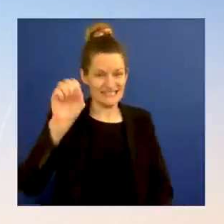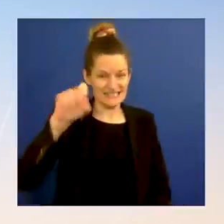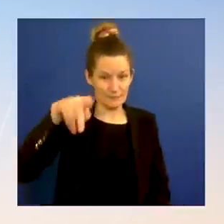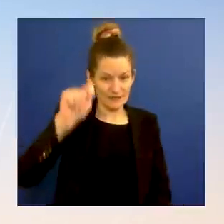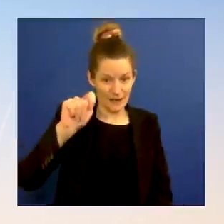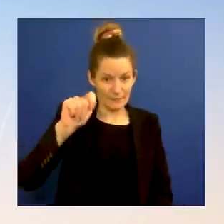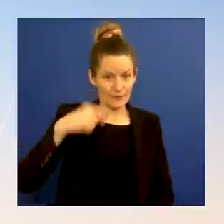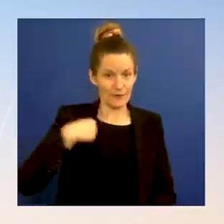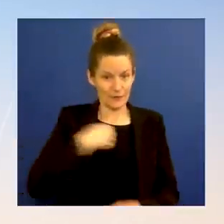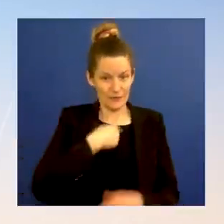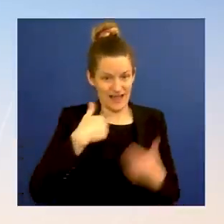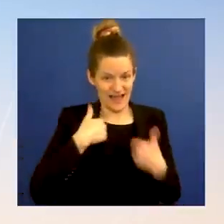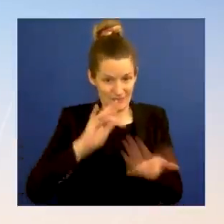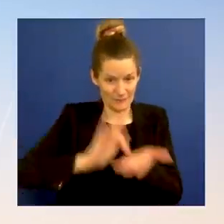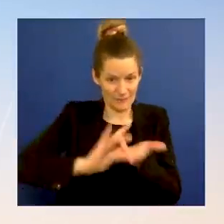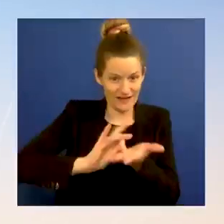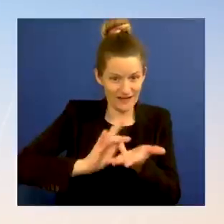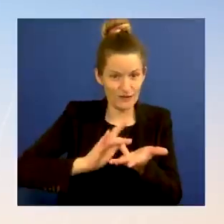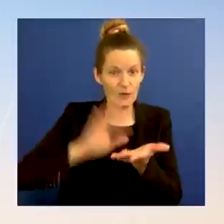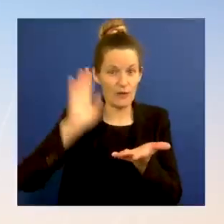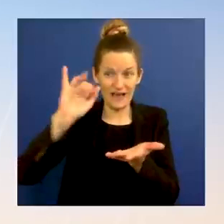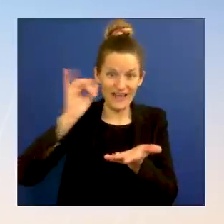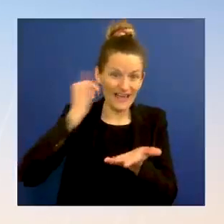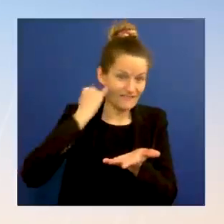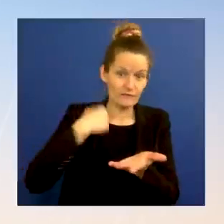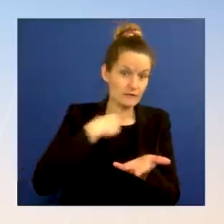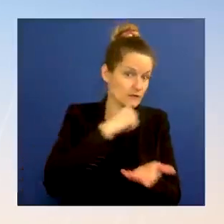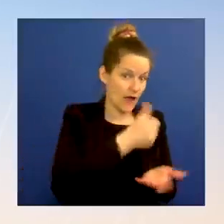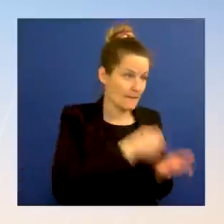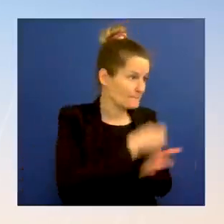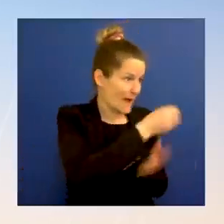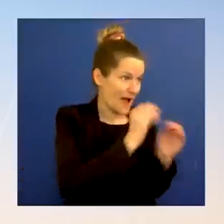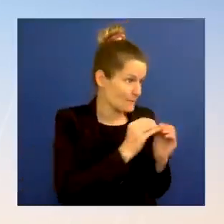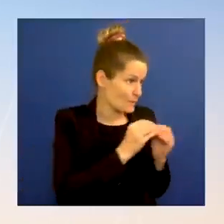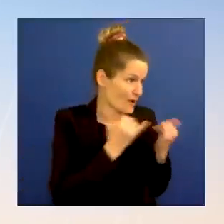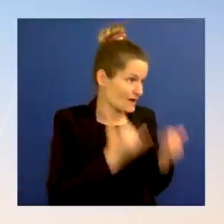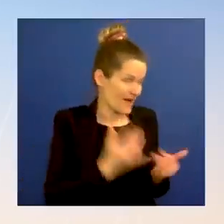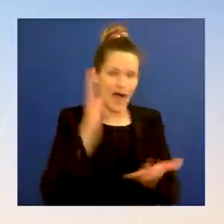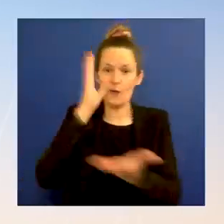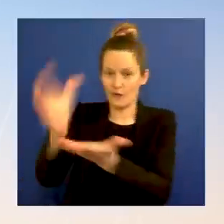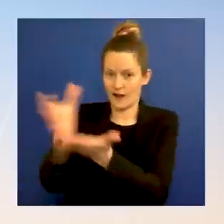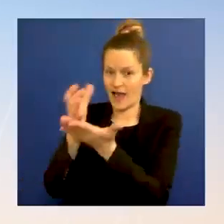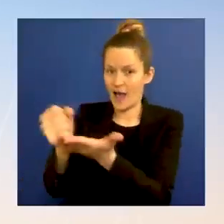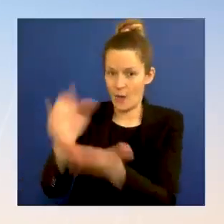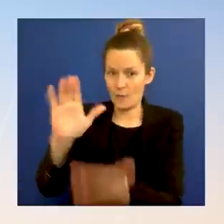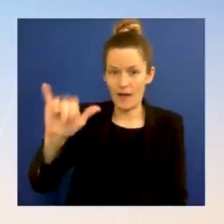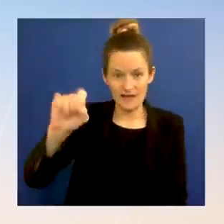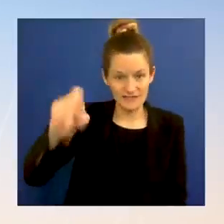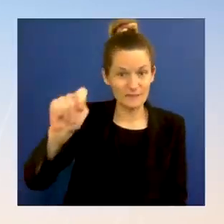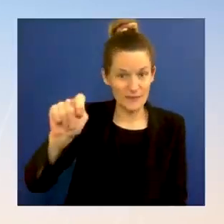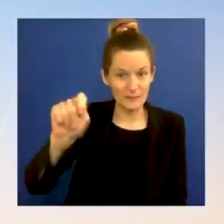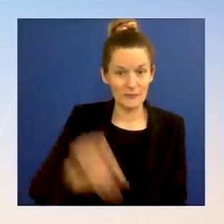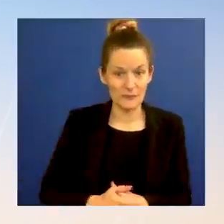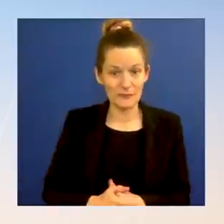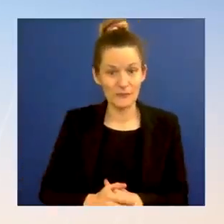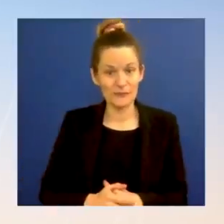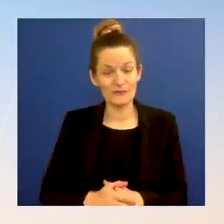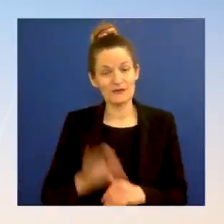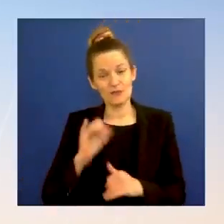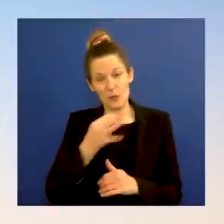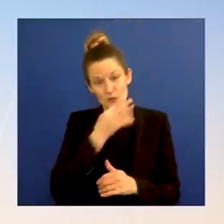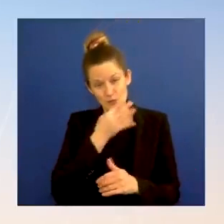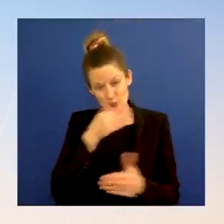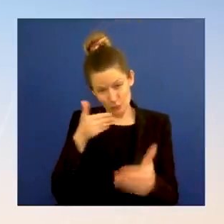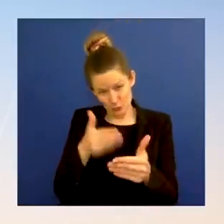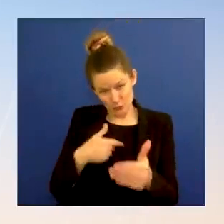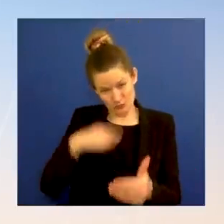pills are not purchased now. So, and within weeks, we expect testing capacity to drop if additional investments are not made